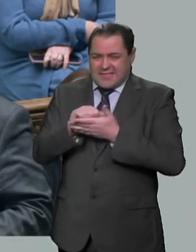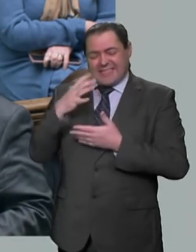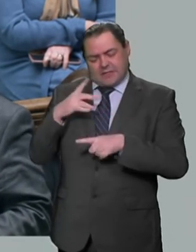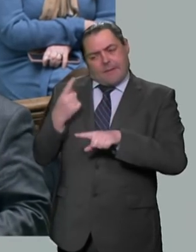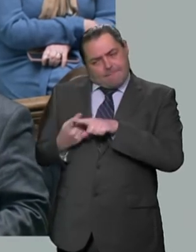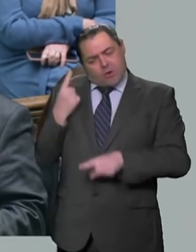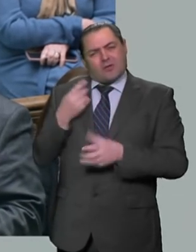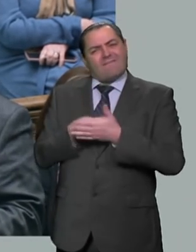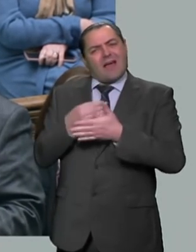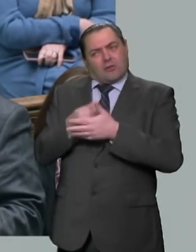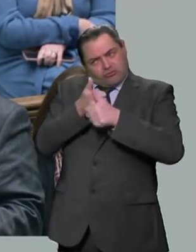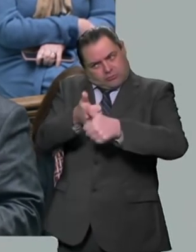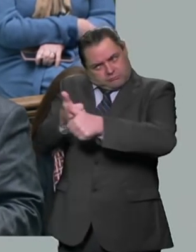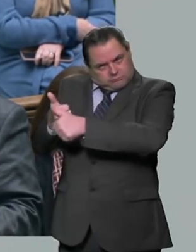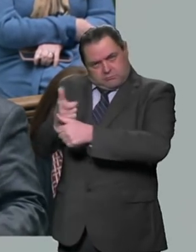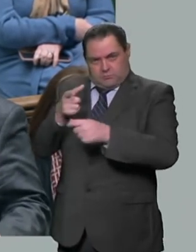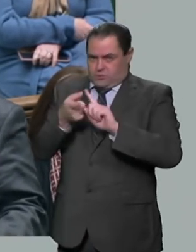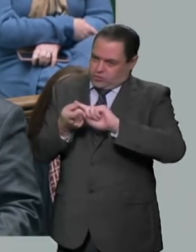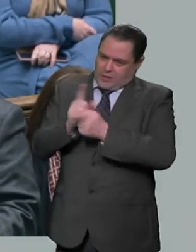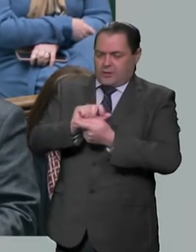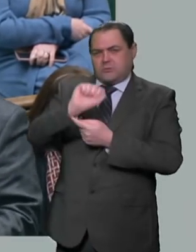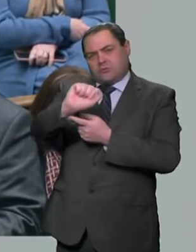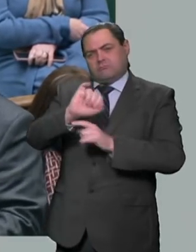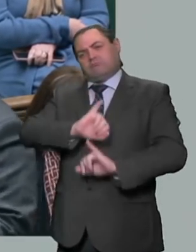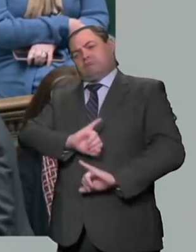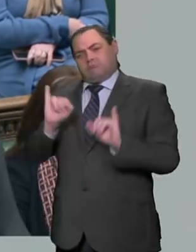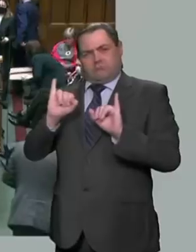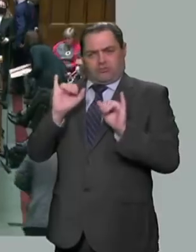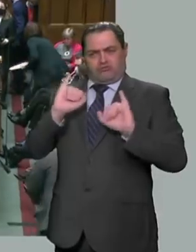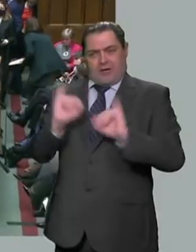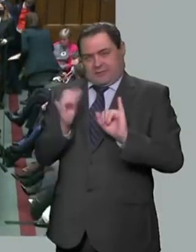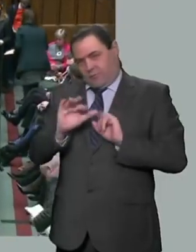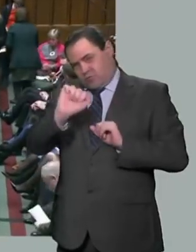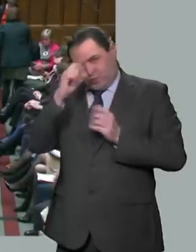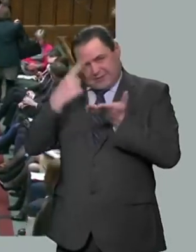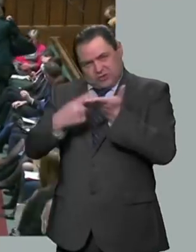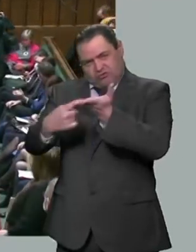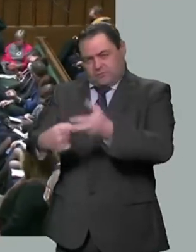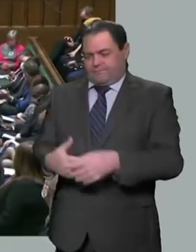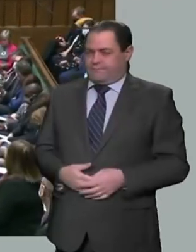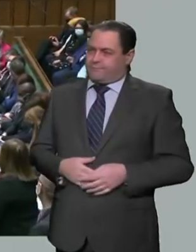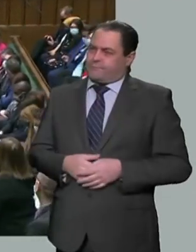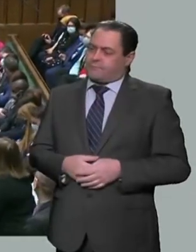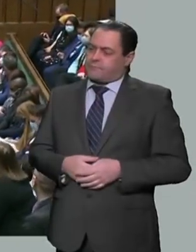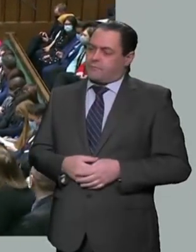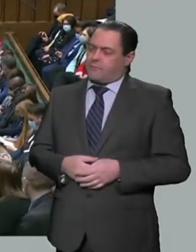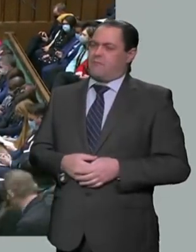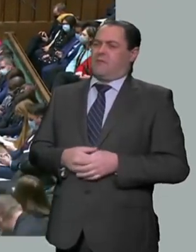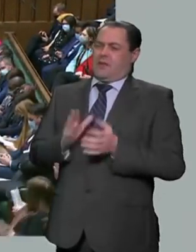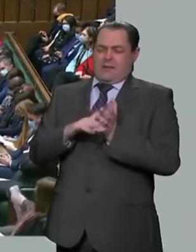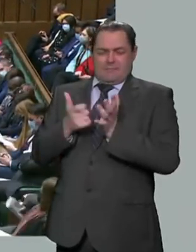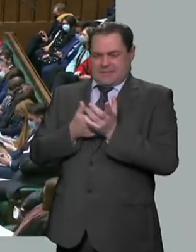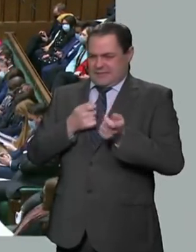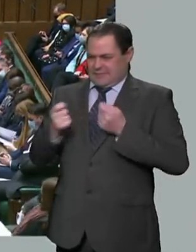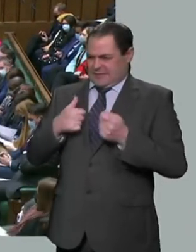financial package to reverse his Tory cost of living crisis? Hear, hear. Mr. Speaker, I find that criticism hard